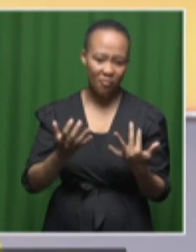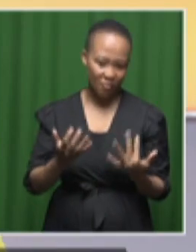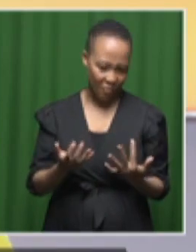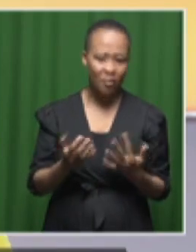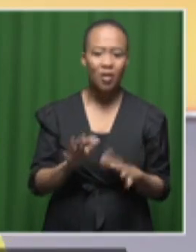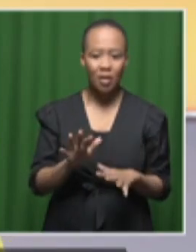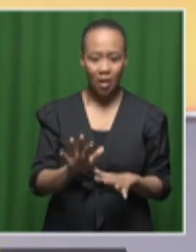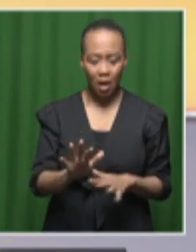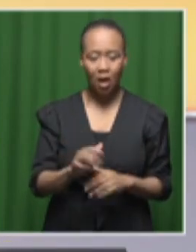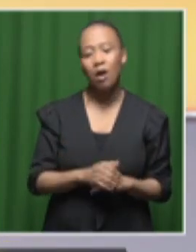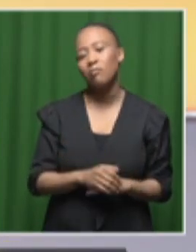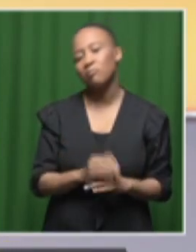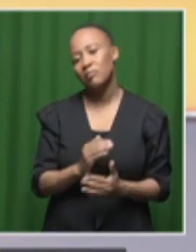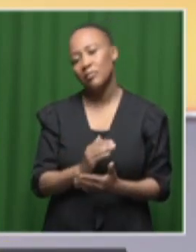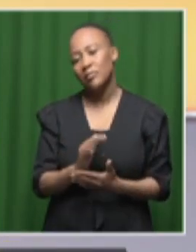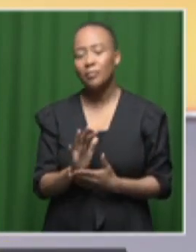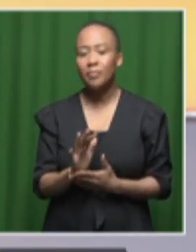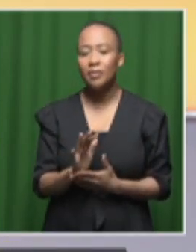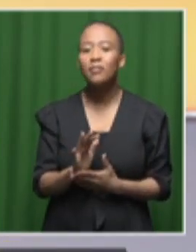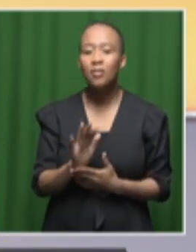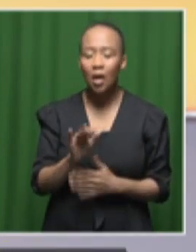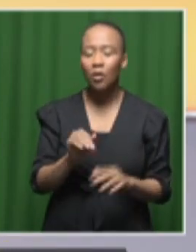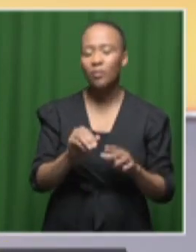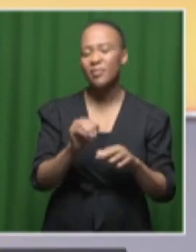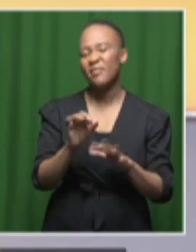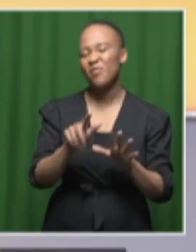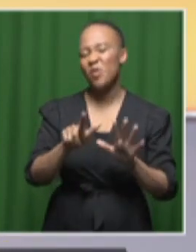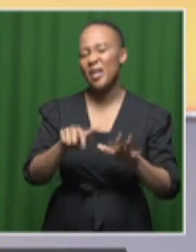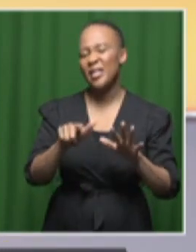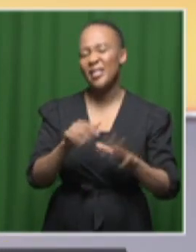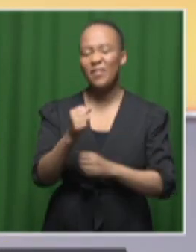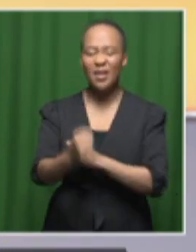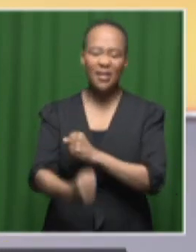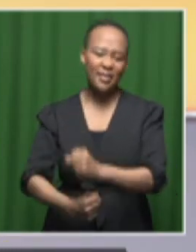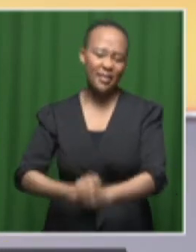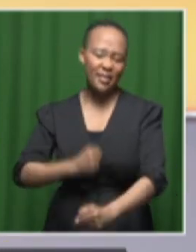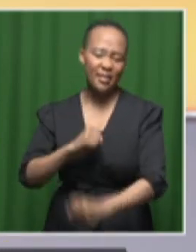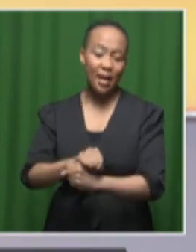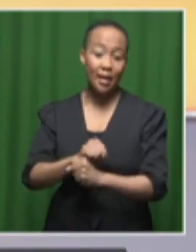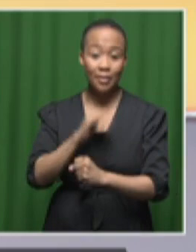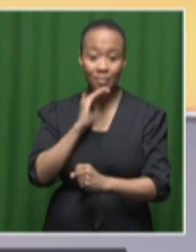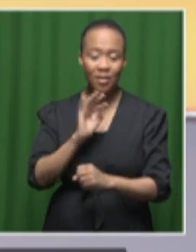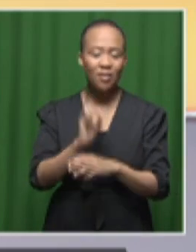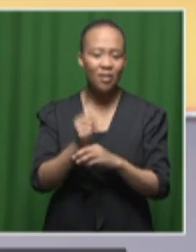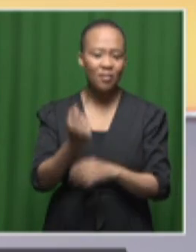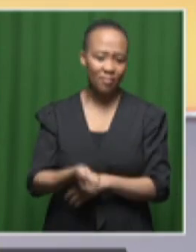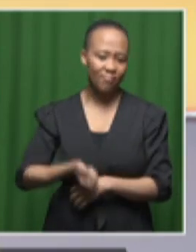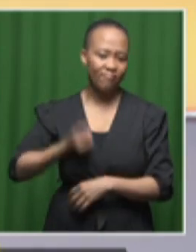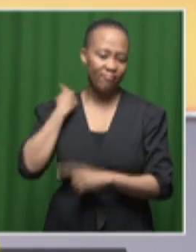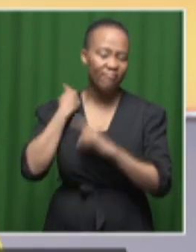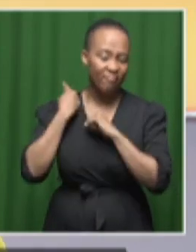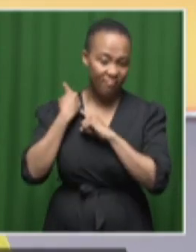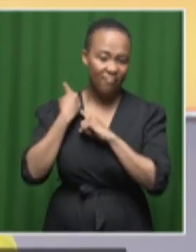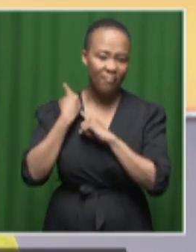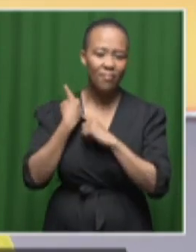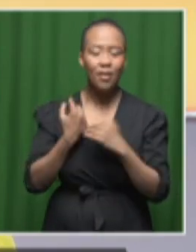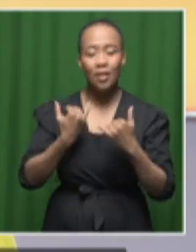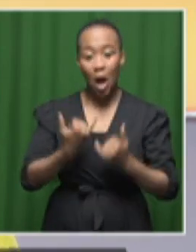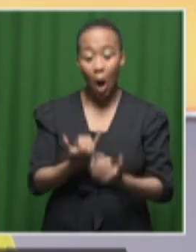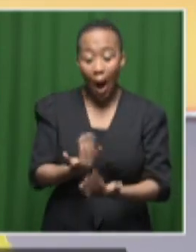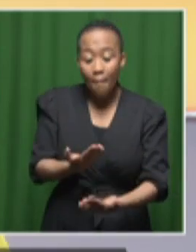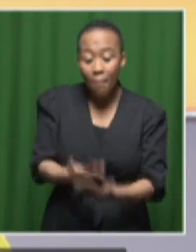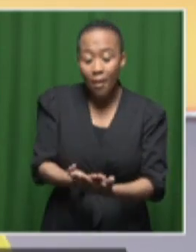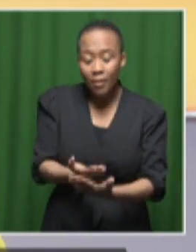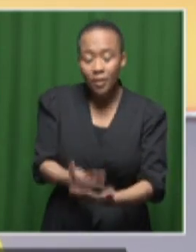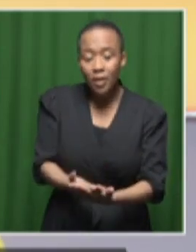is quite an indictment. And so what we're seeing is that this inability to trust the things around them is